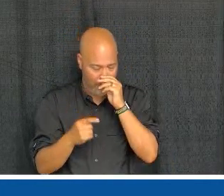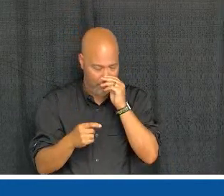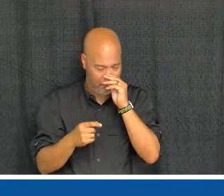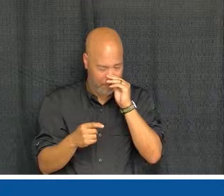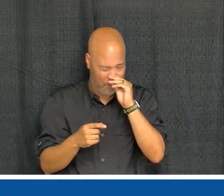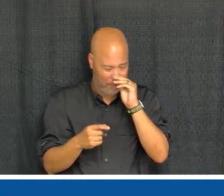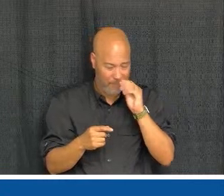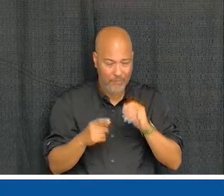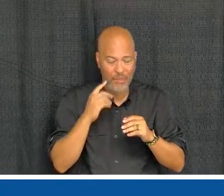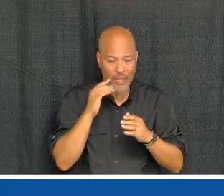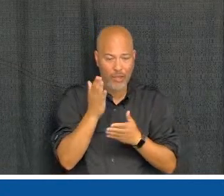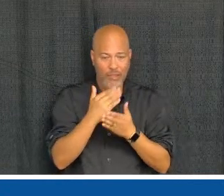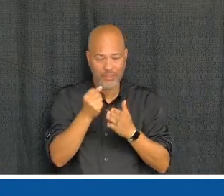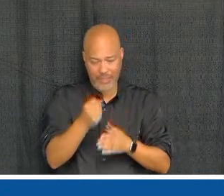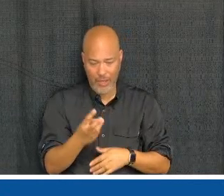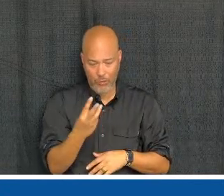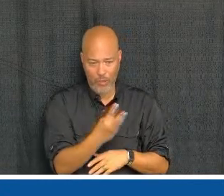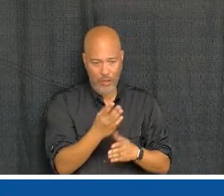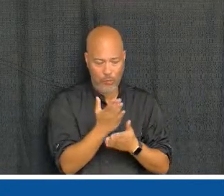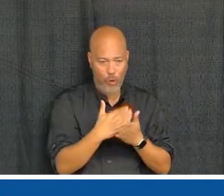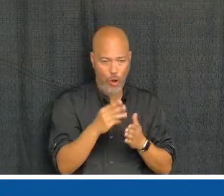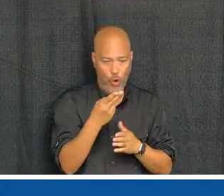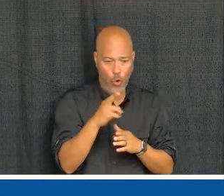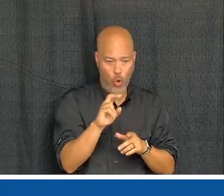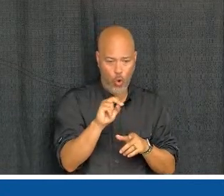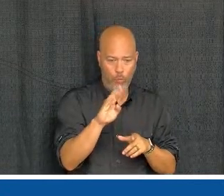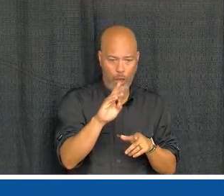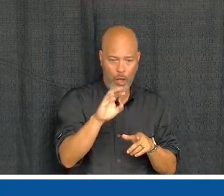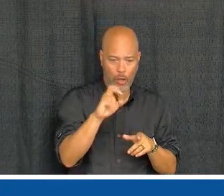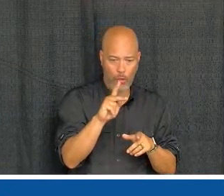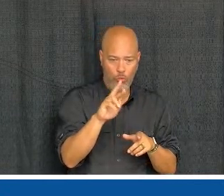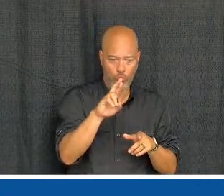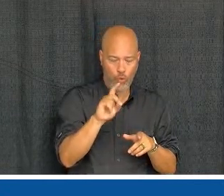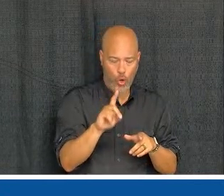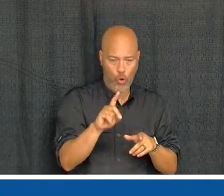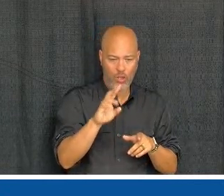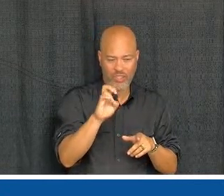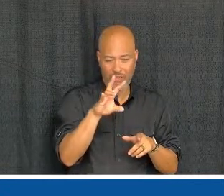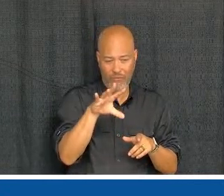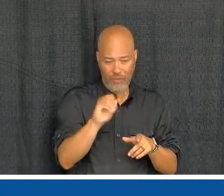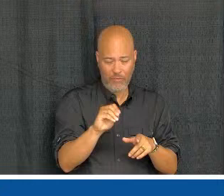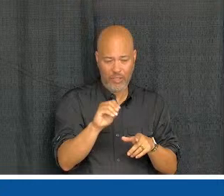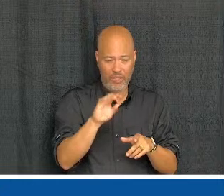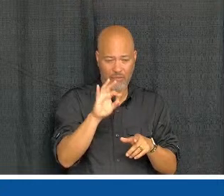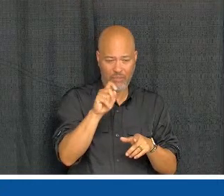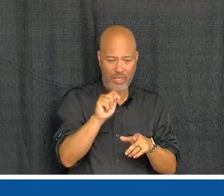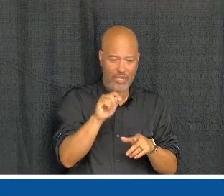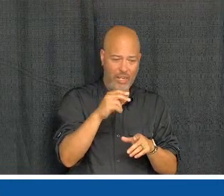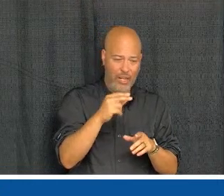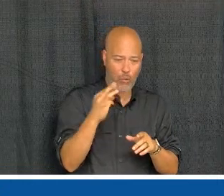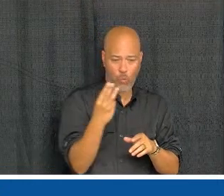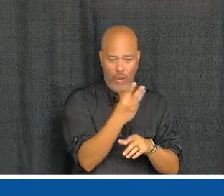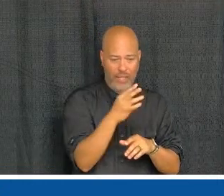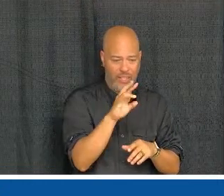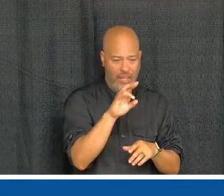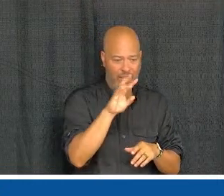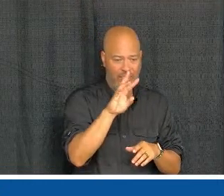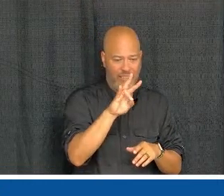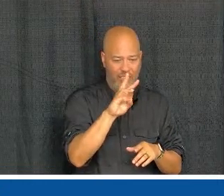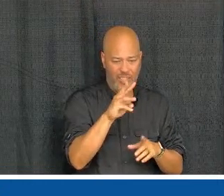of land fronting the southwest frontage of Hornbuckle Road, approximately 750 feet northwest of Highway 76